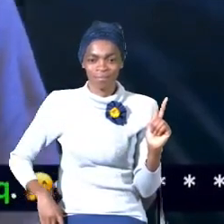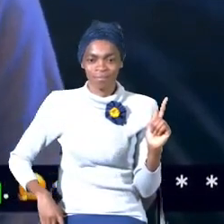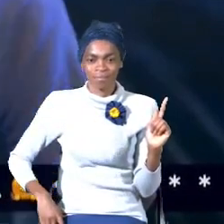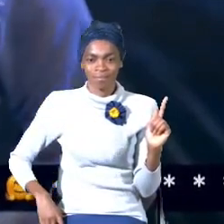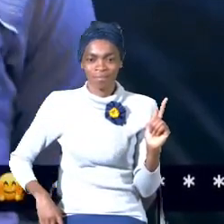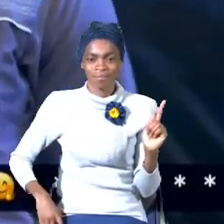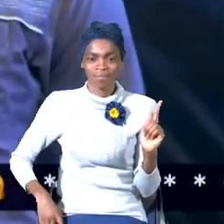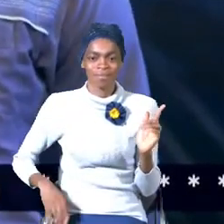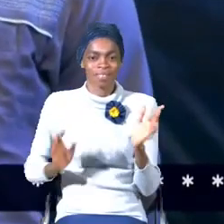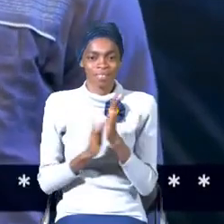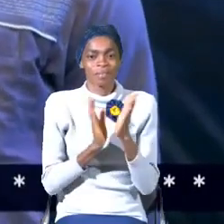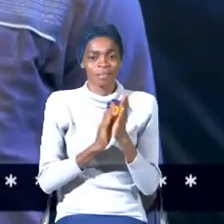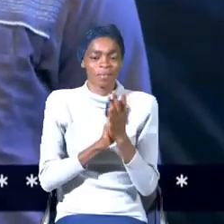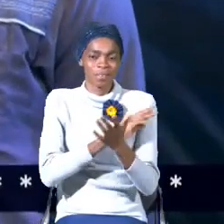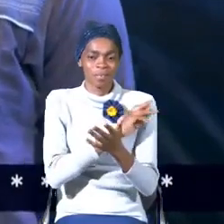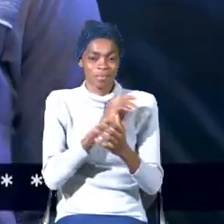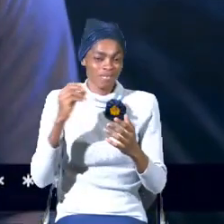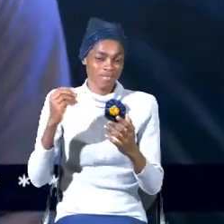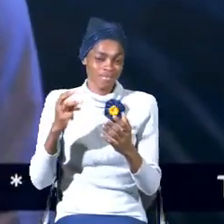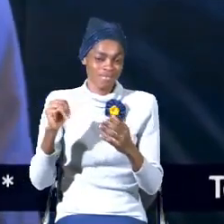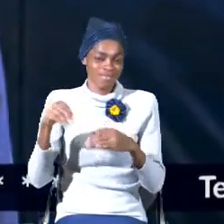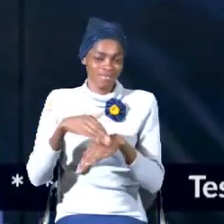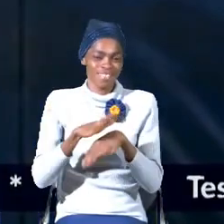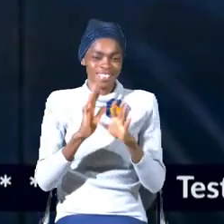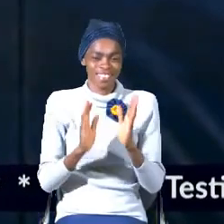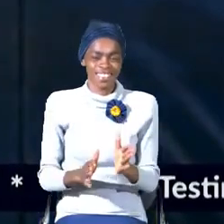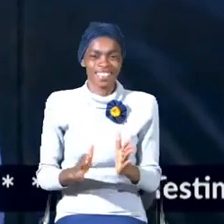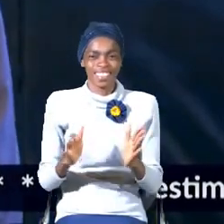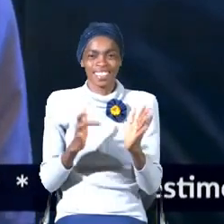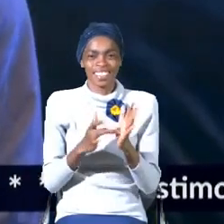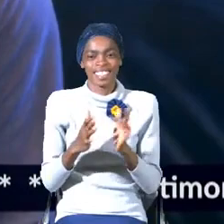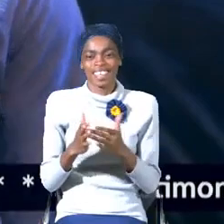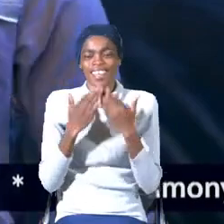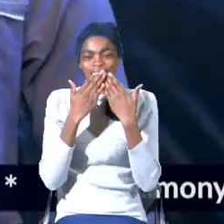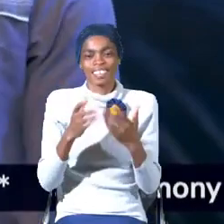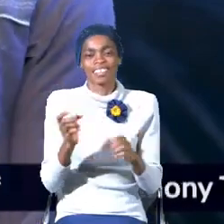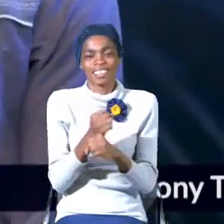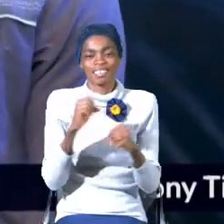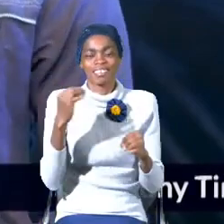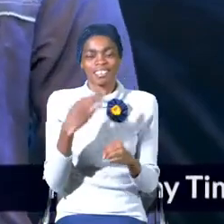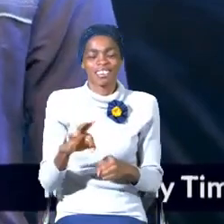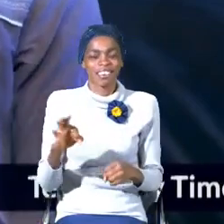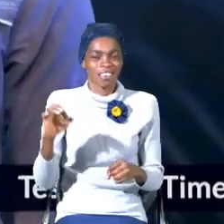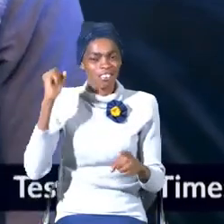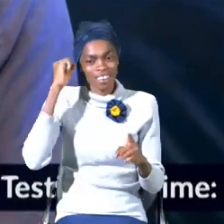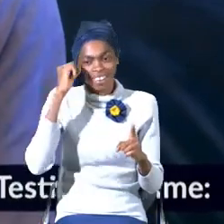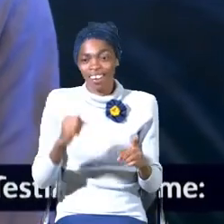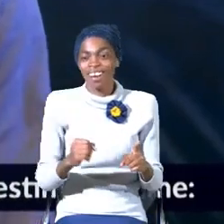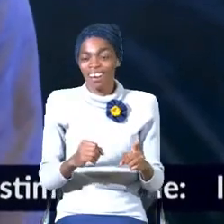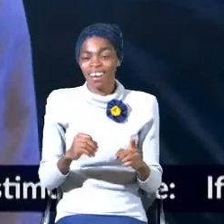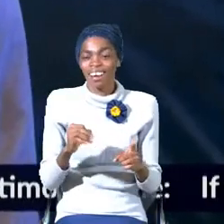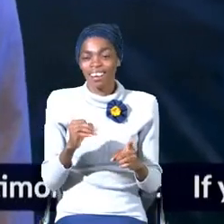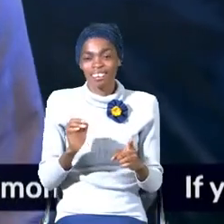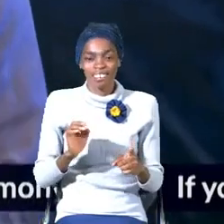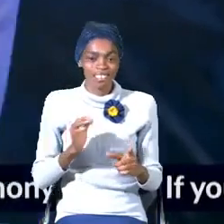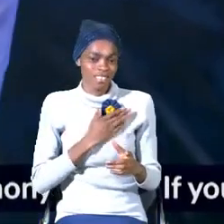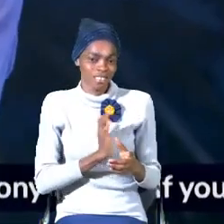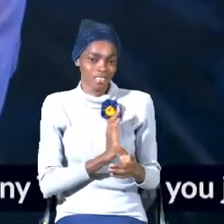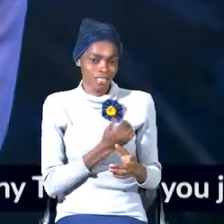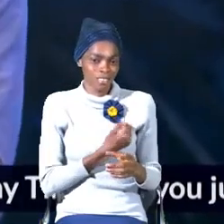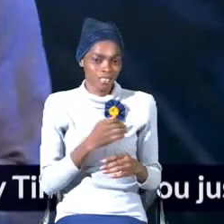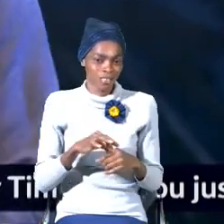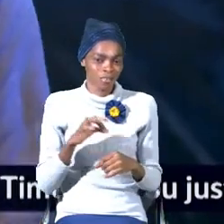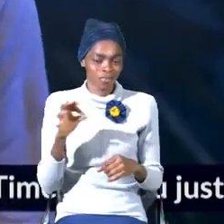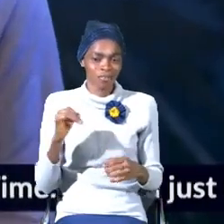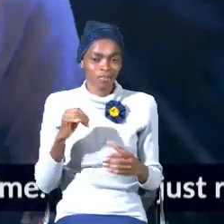Praise Master Jesus. Thank God for the salvation of my soul. For what he has done for me, his divine